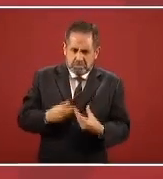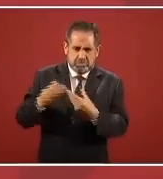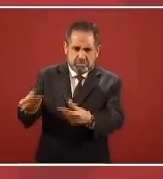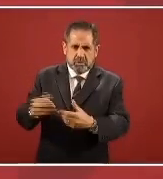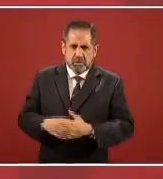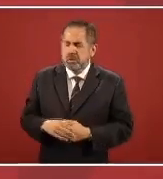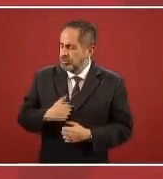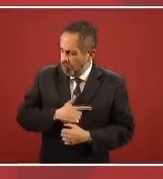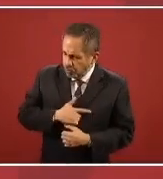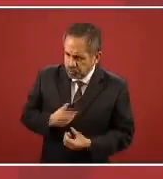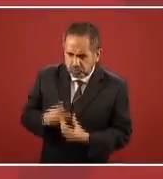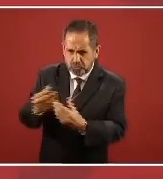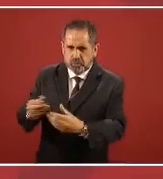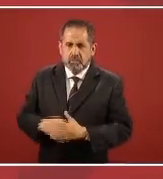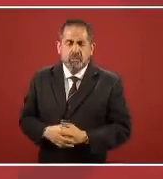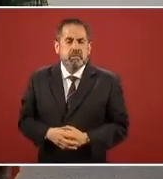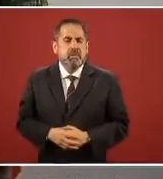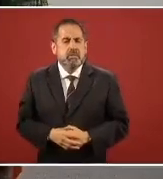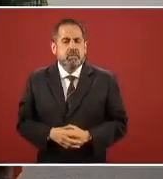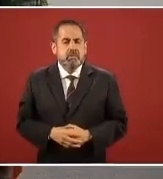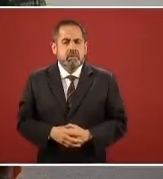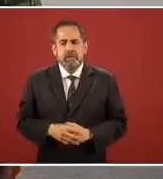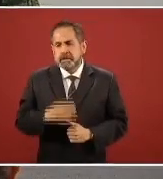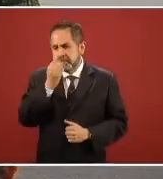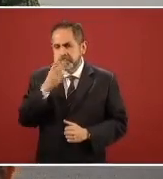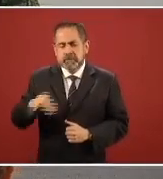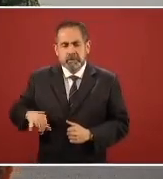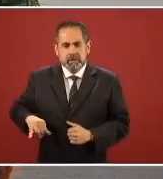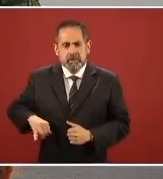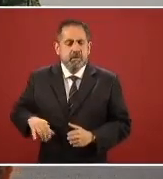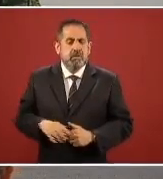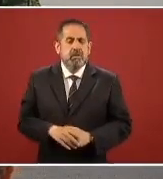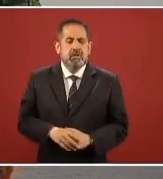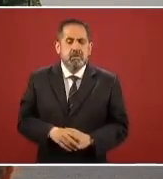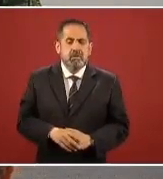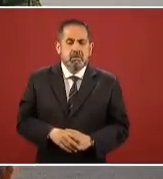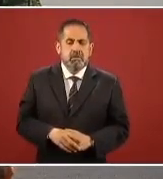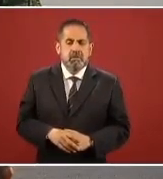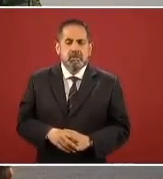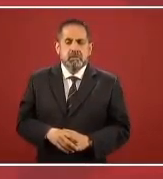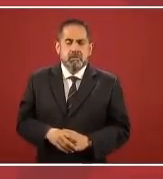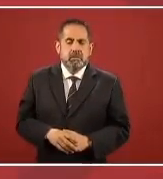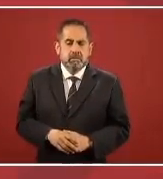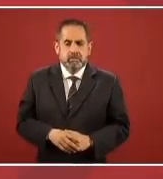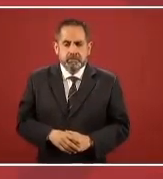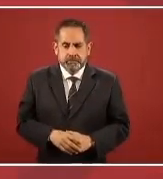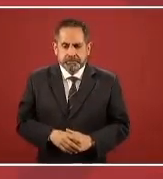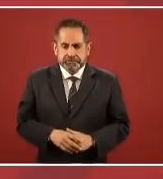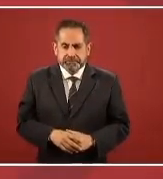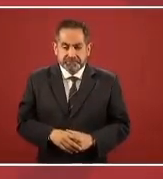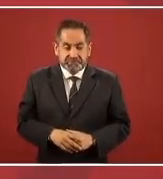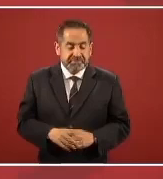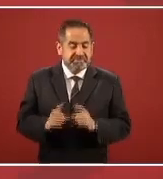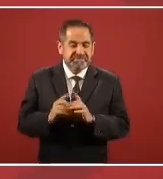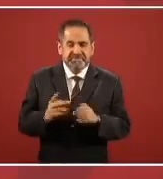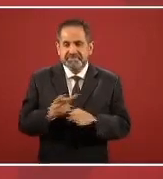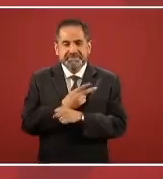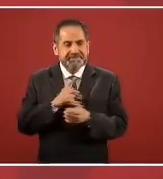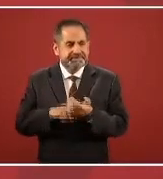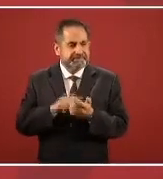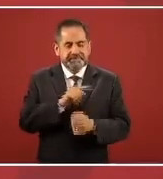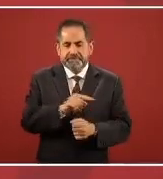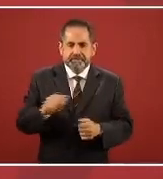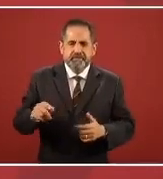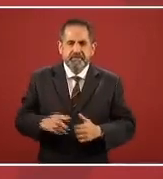And you give us the documents es tan also. Interesante, it is so interesting. lo que está pasando. What is